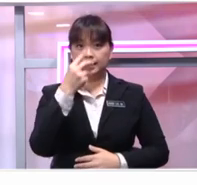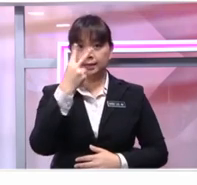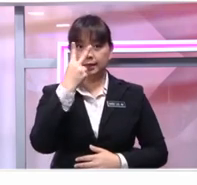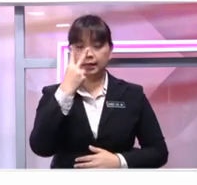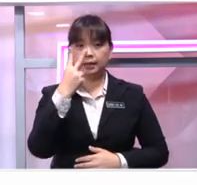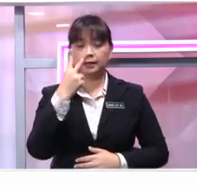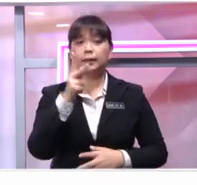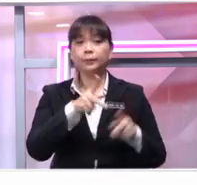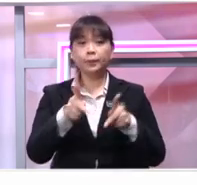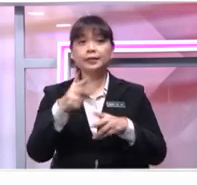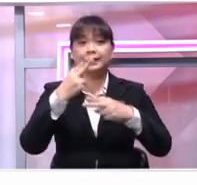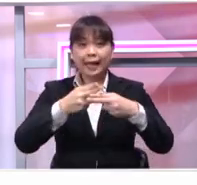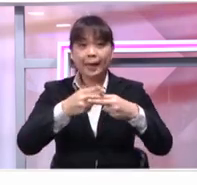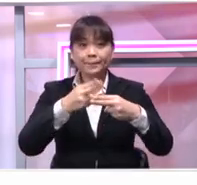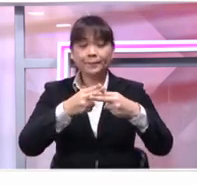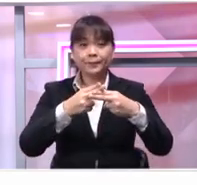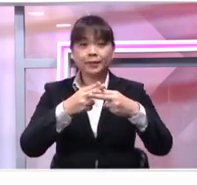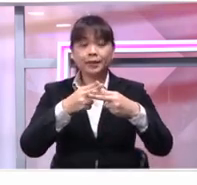Ahnaf. Okay, hi Ahnaf.